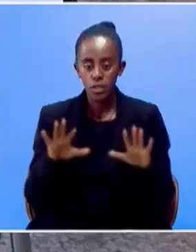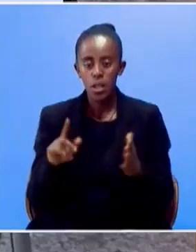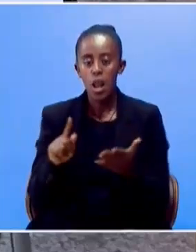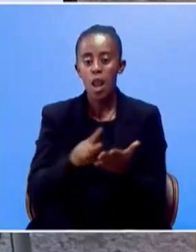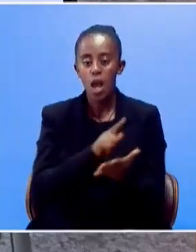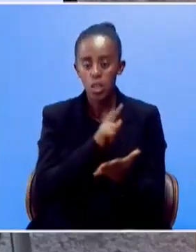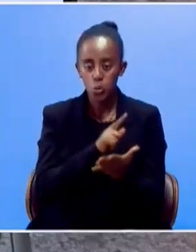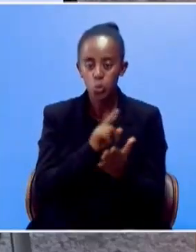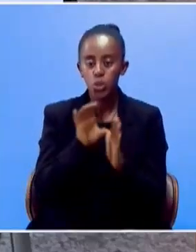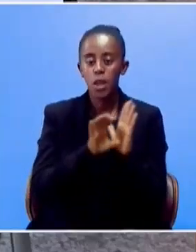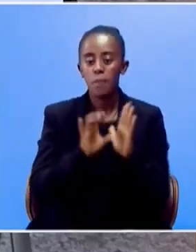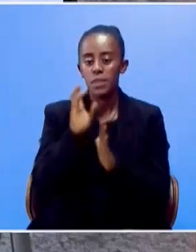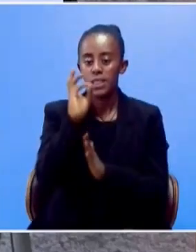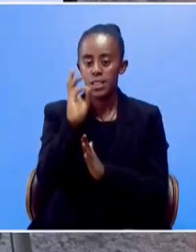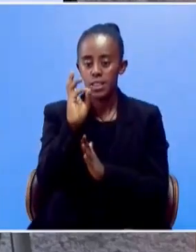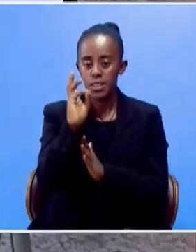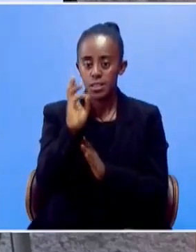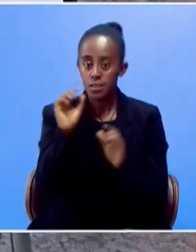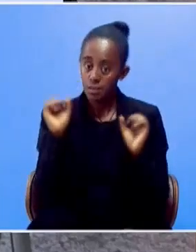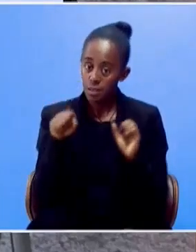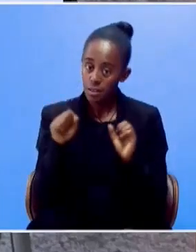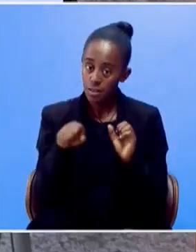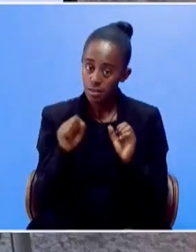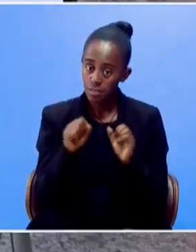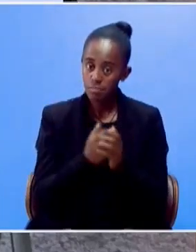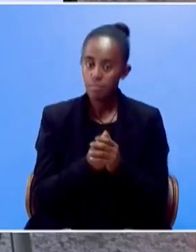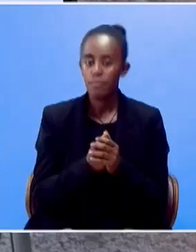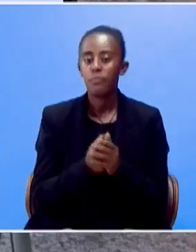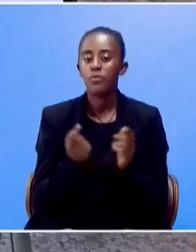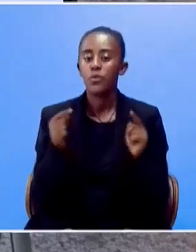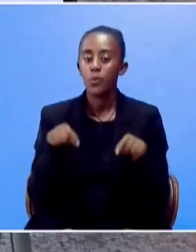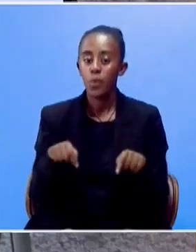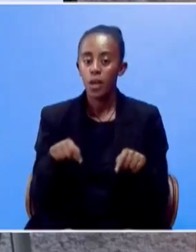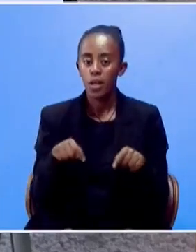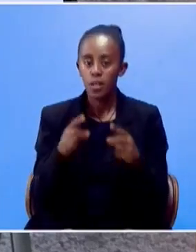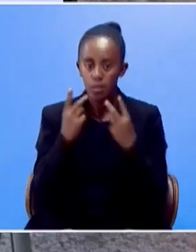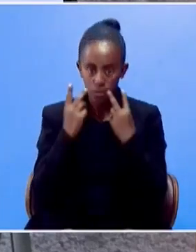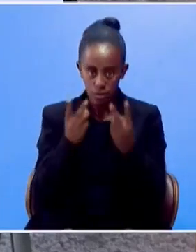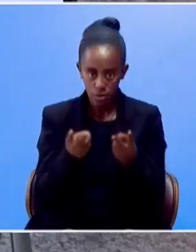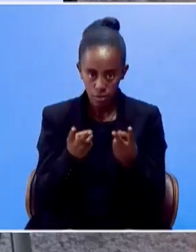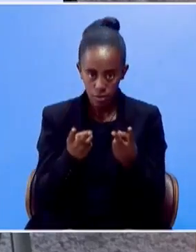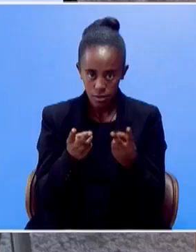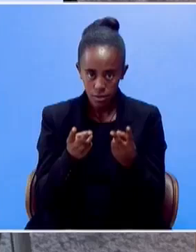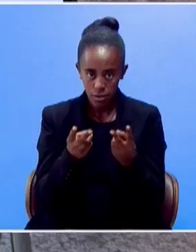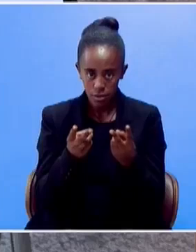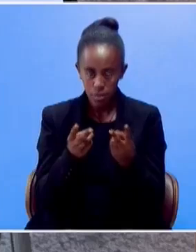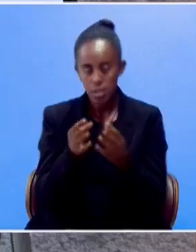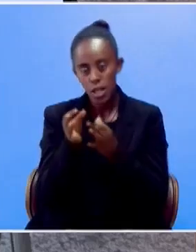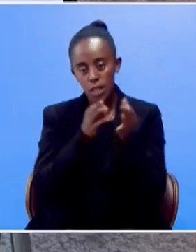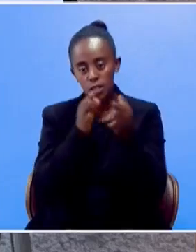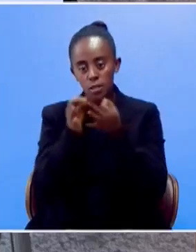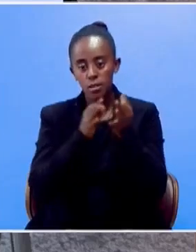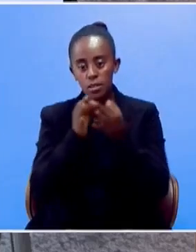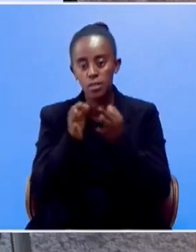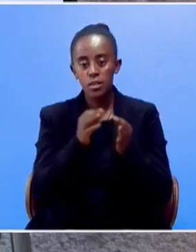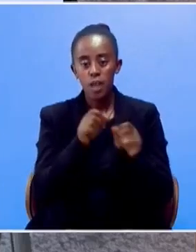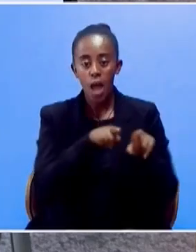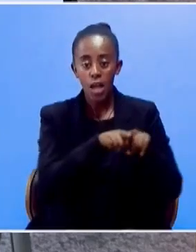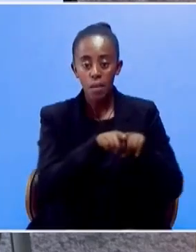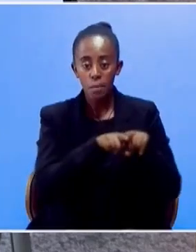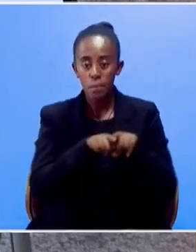week from chapter 6. Yes? And today we're going to see on expressing agreement